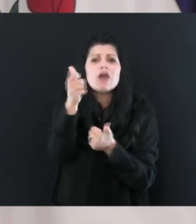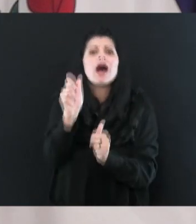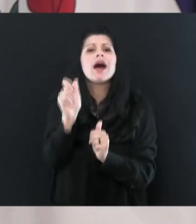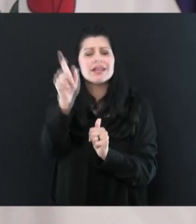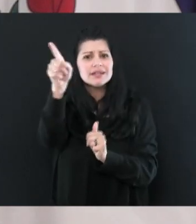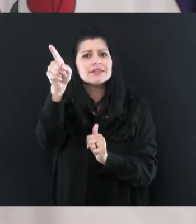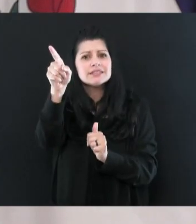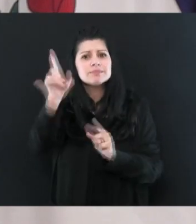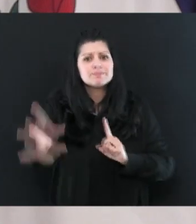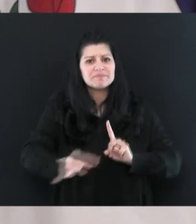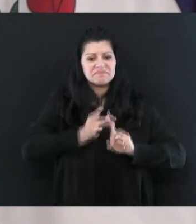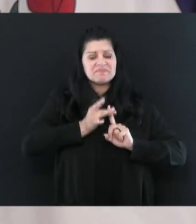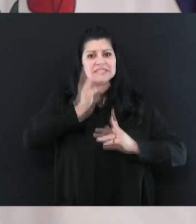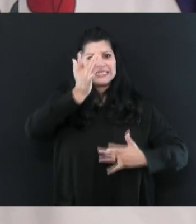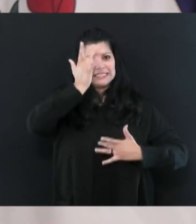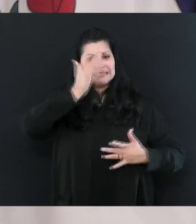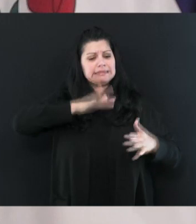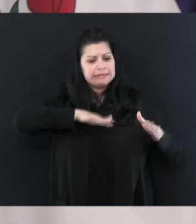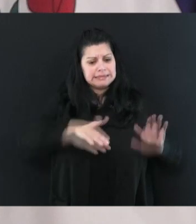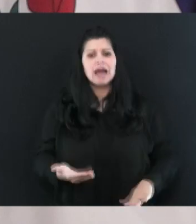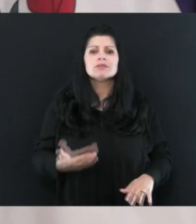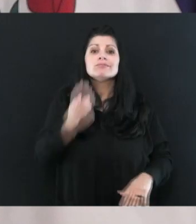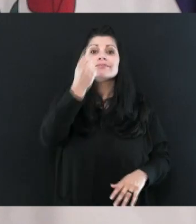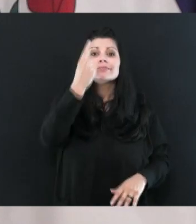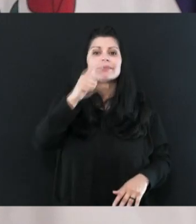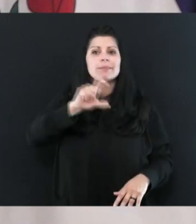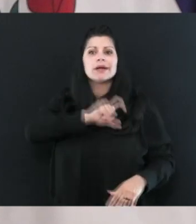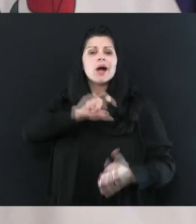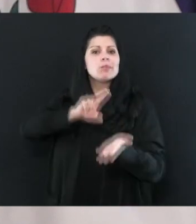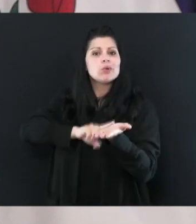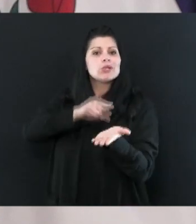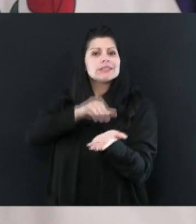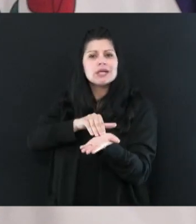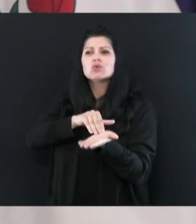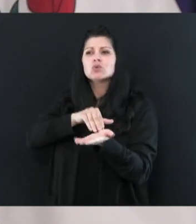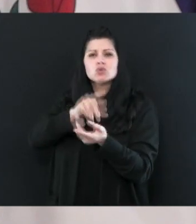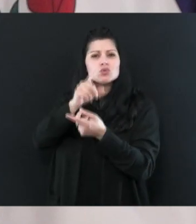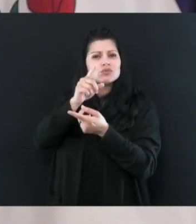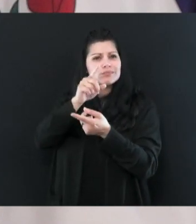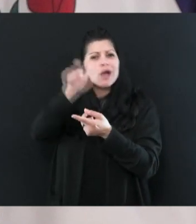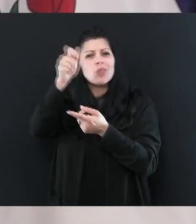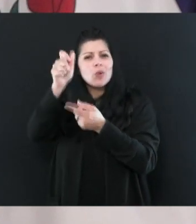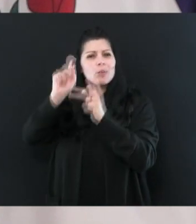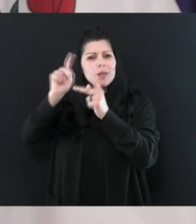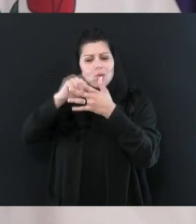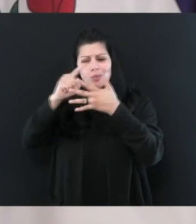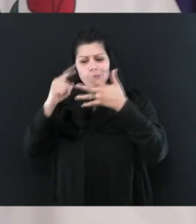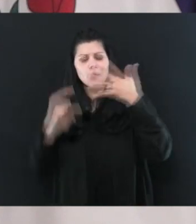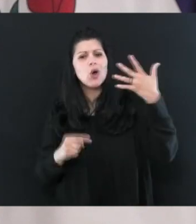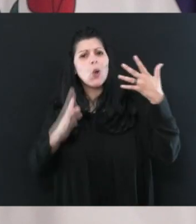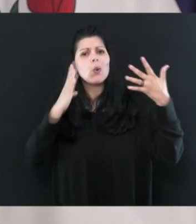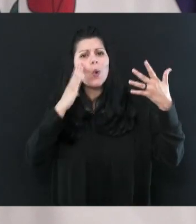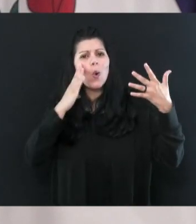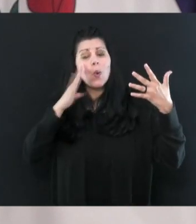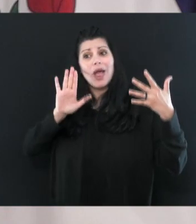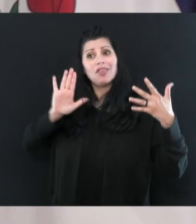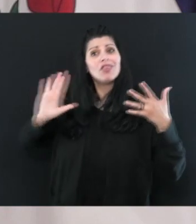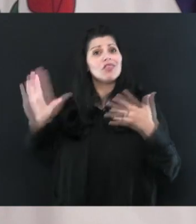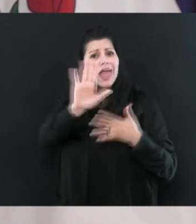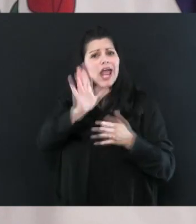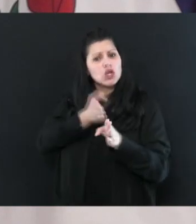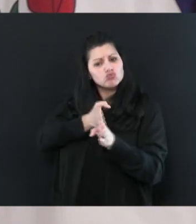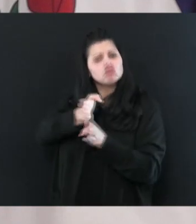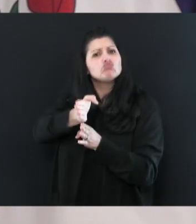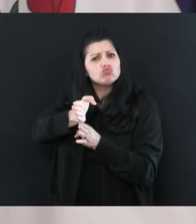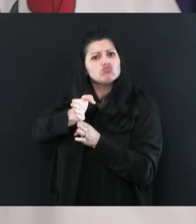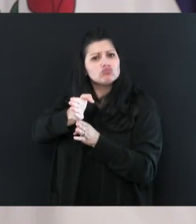They know the job is dangerous when they take it, and they know that there's trials and tribulations that they're going to have to